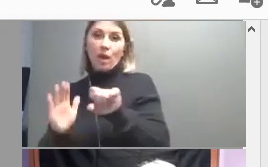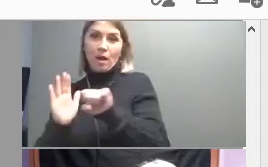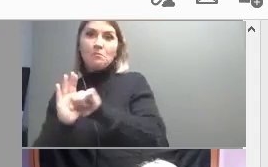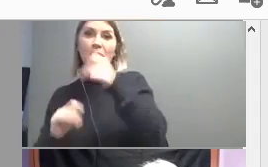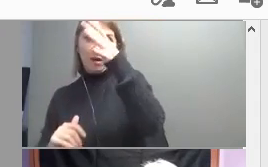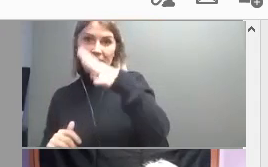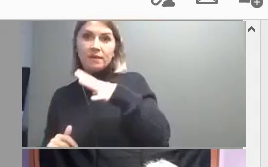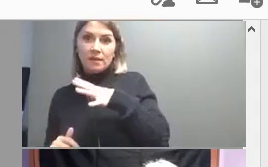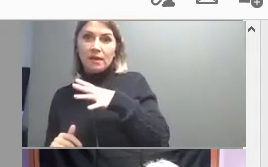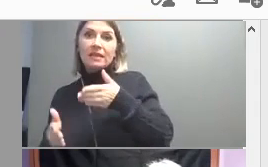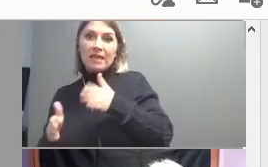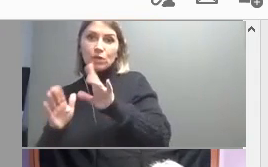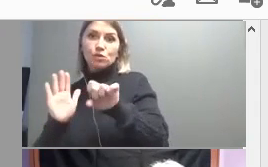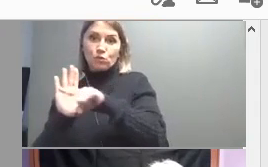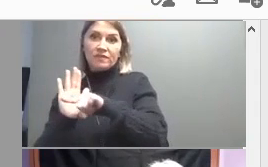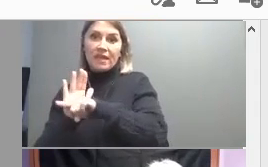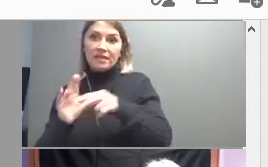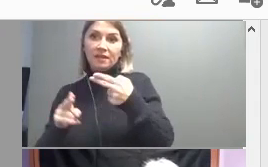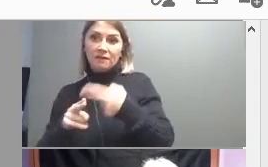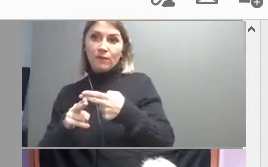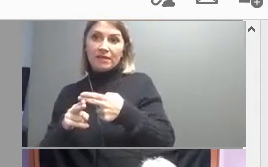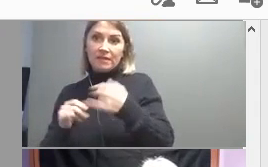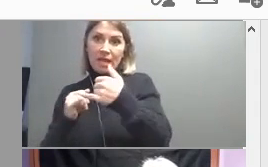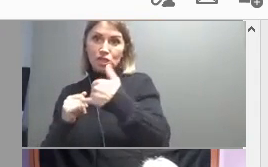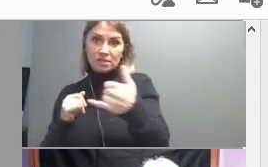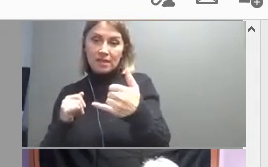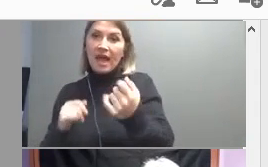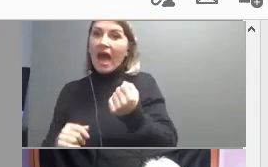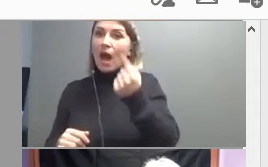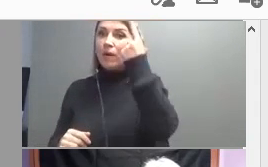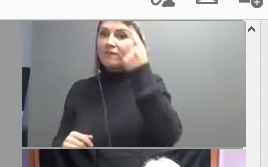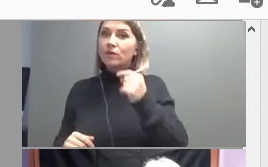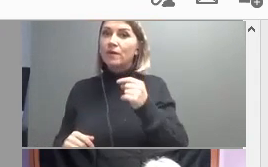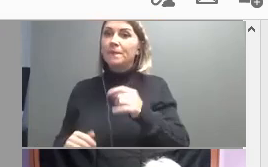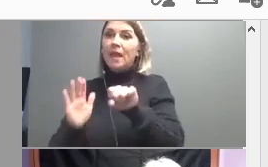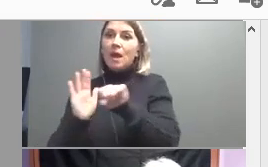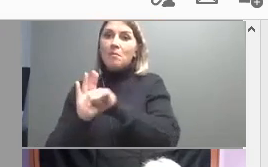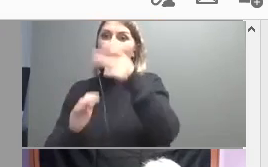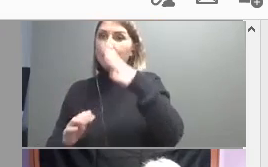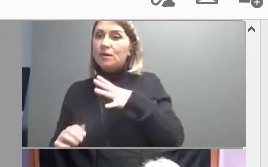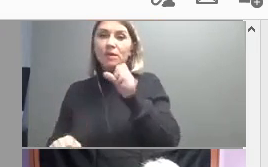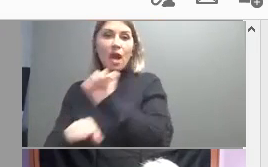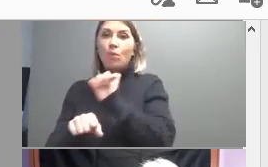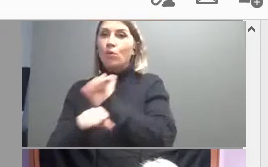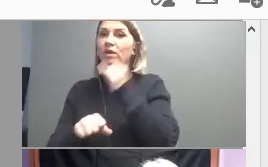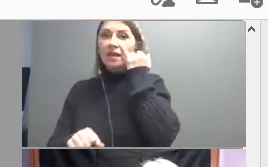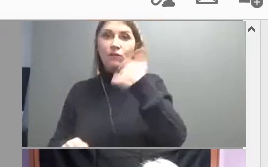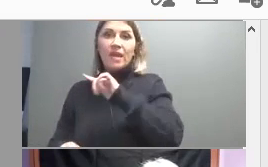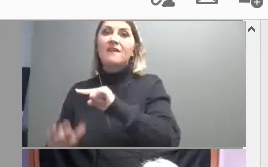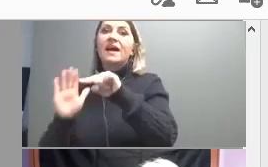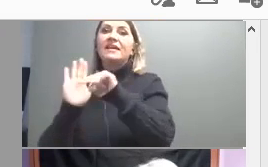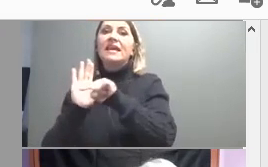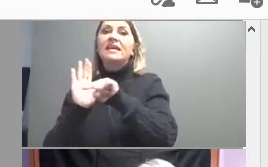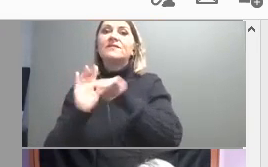edges as well. However, Bellman-Ford will still not be able to work if we have negative